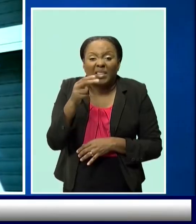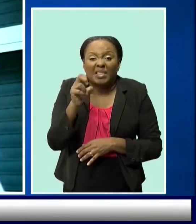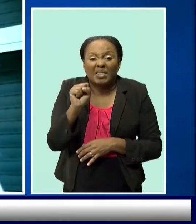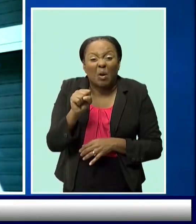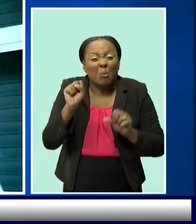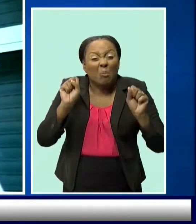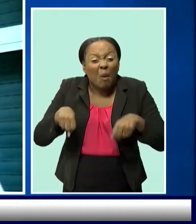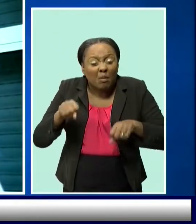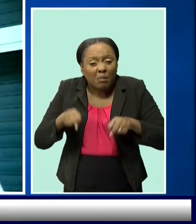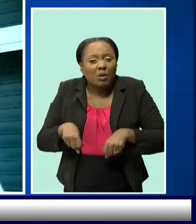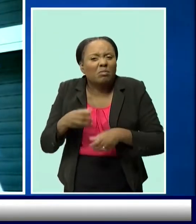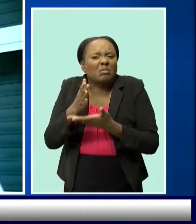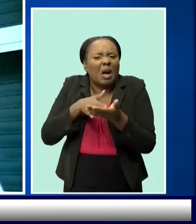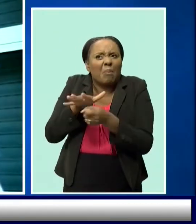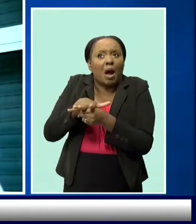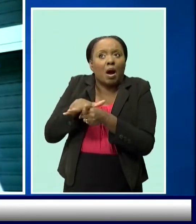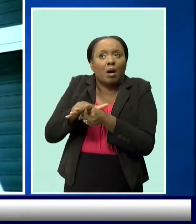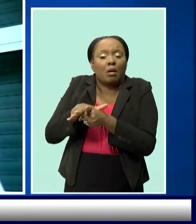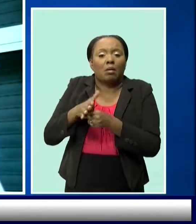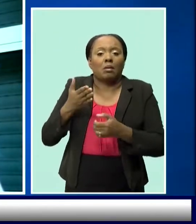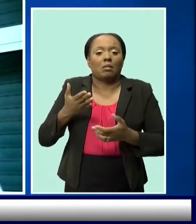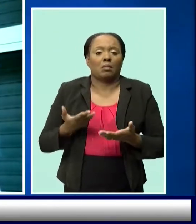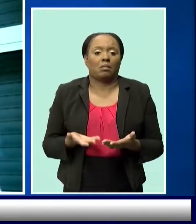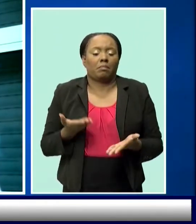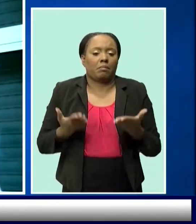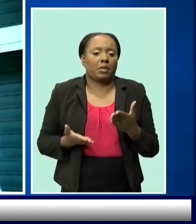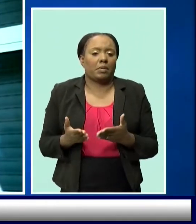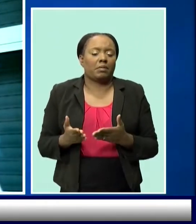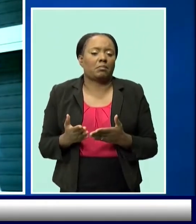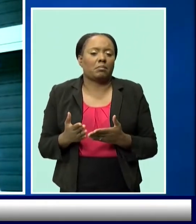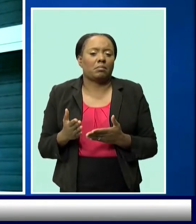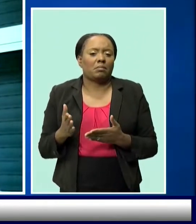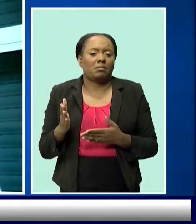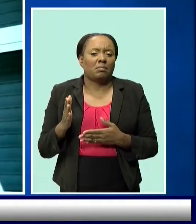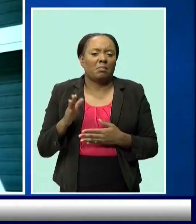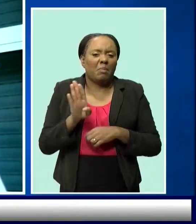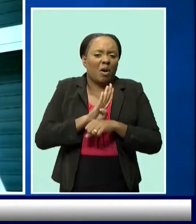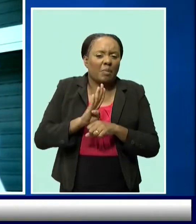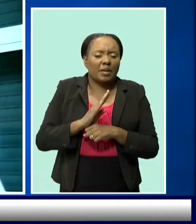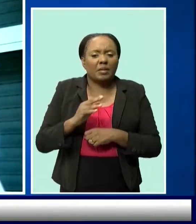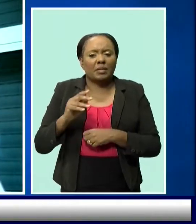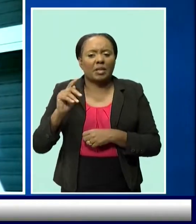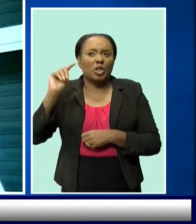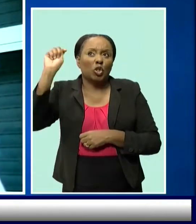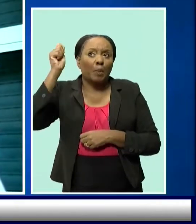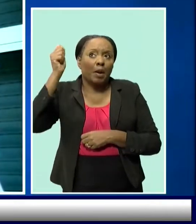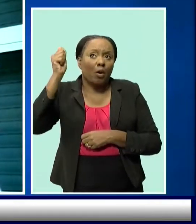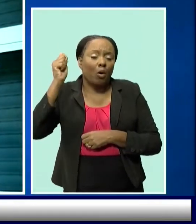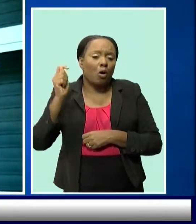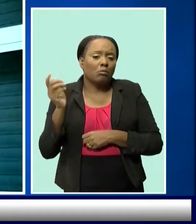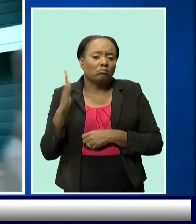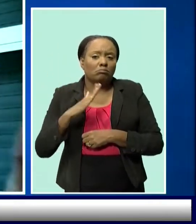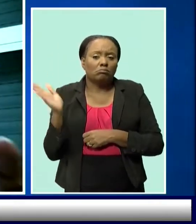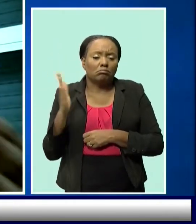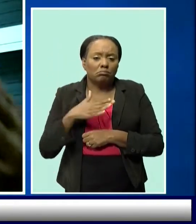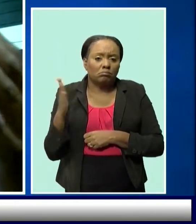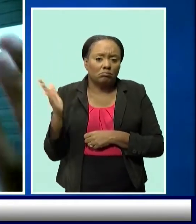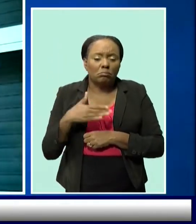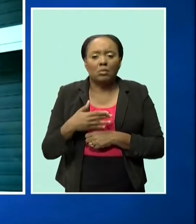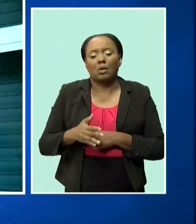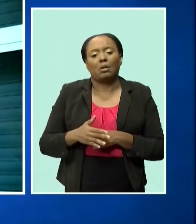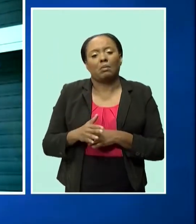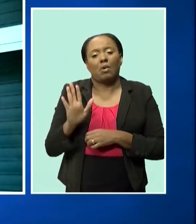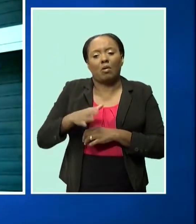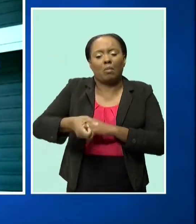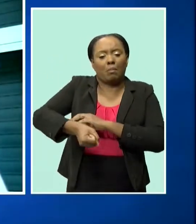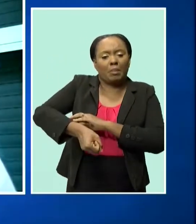that may occur south of Barbados, between Tobago and Barbados, sometime, like you said, accumulating between midnight and